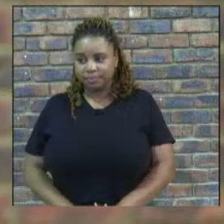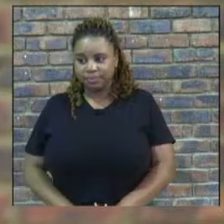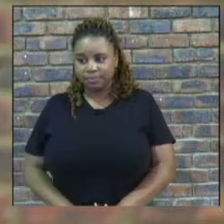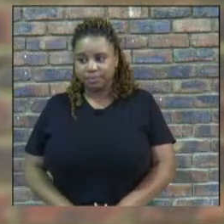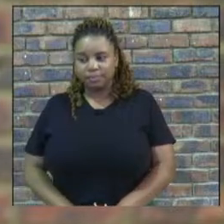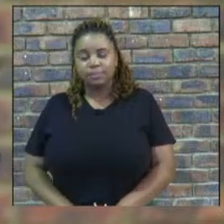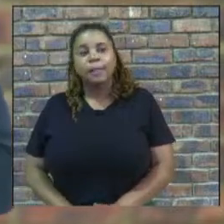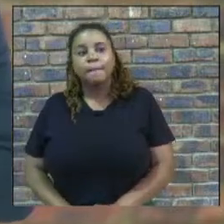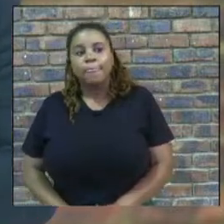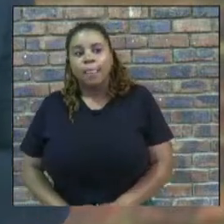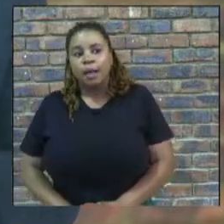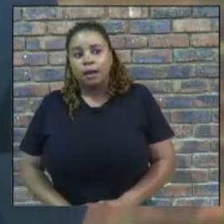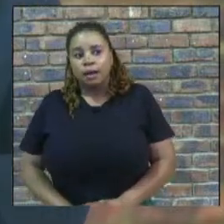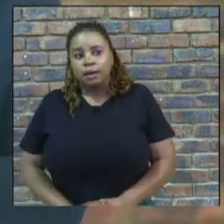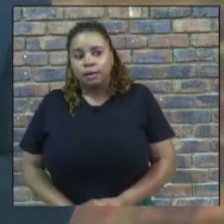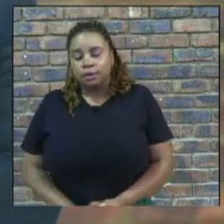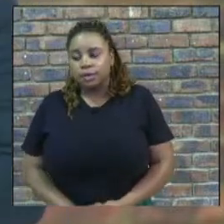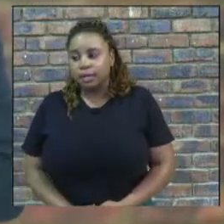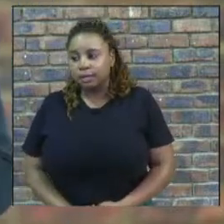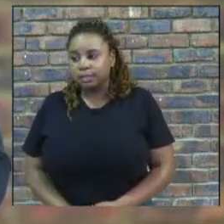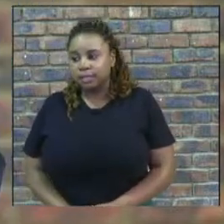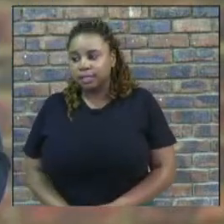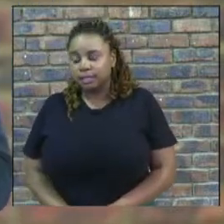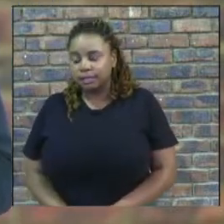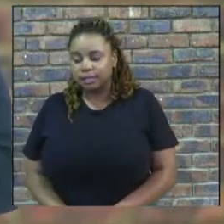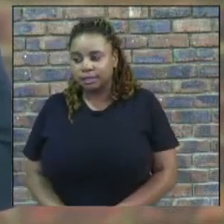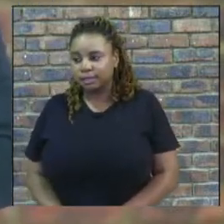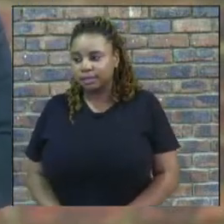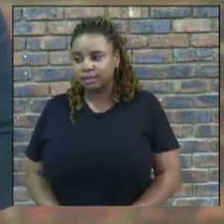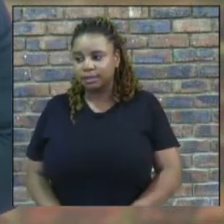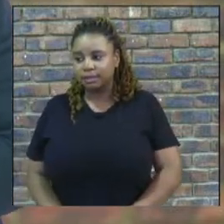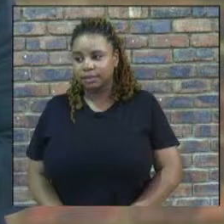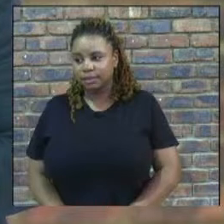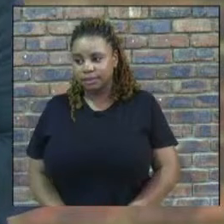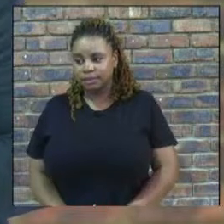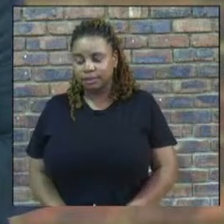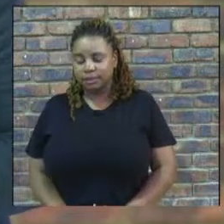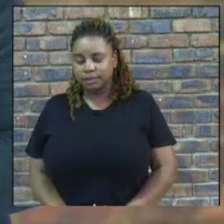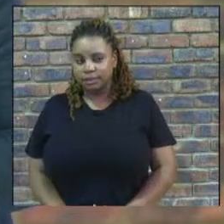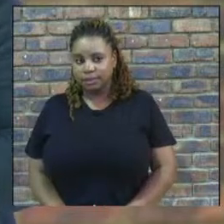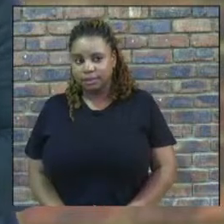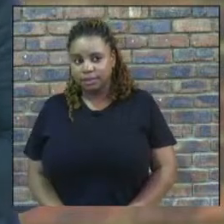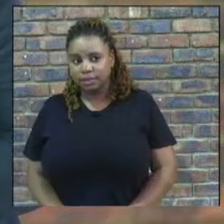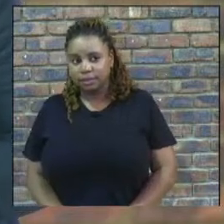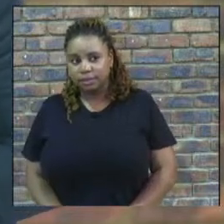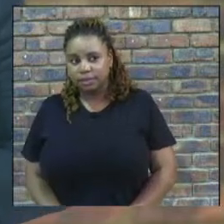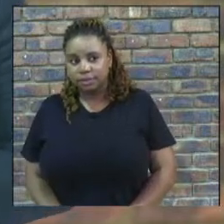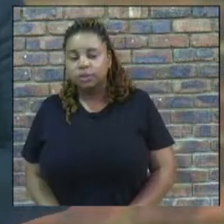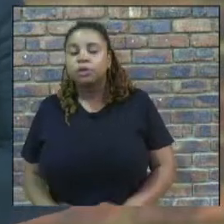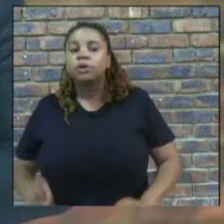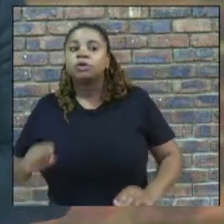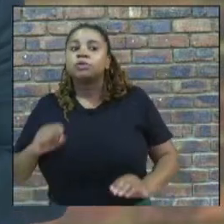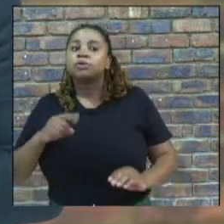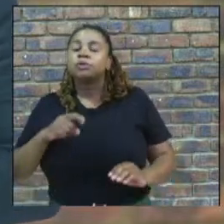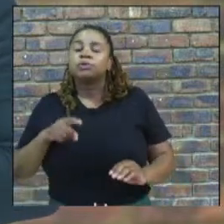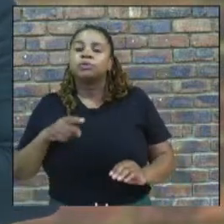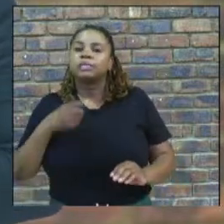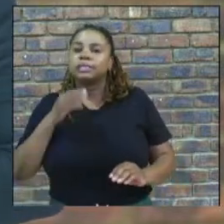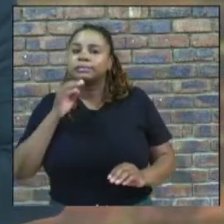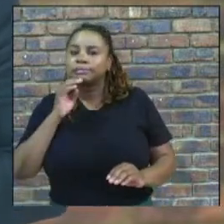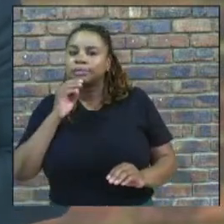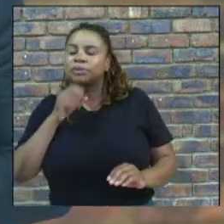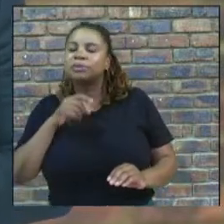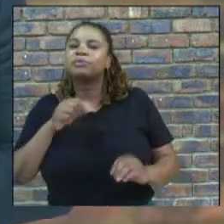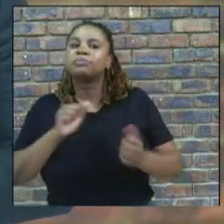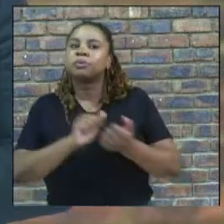province benefiting a lot go downstream into. So what we are saying, most of these are primarily